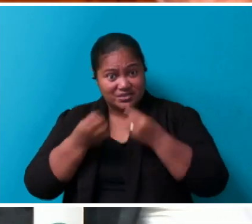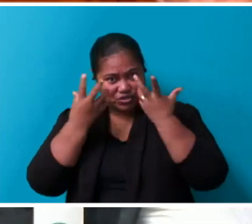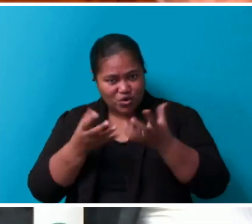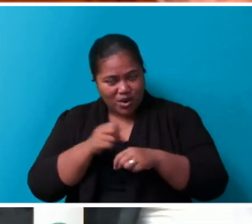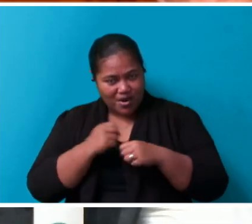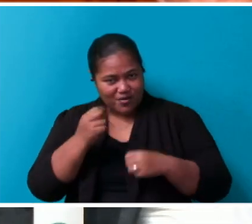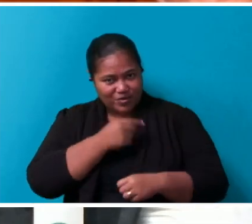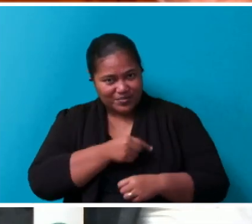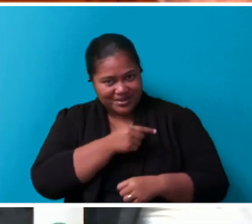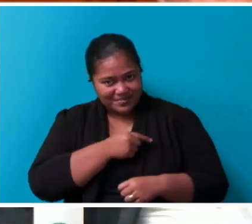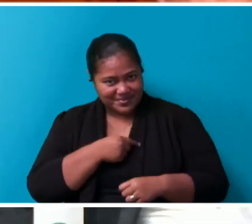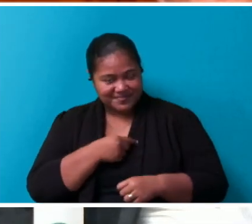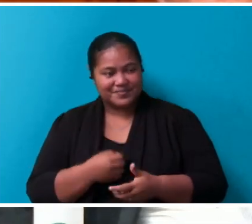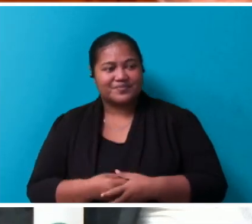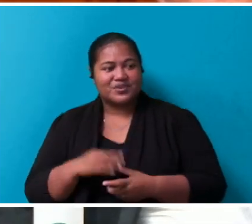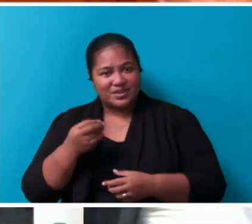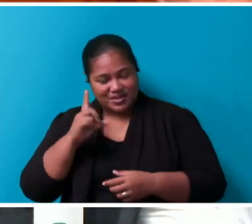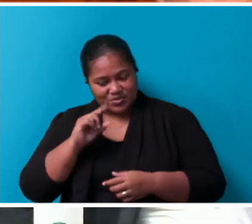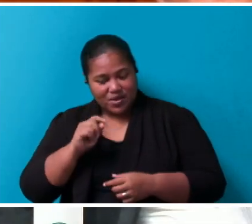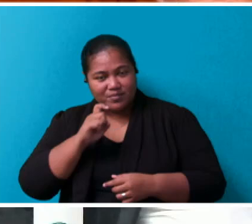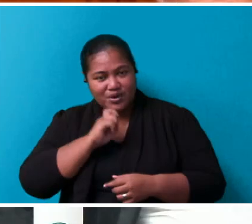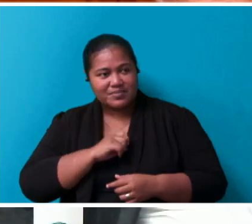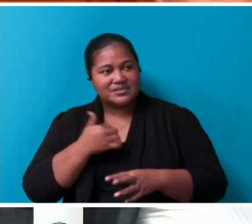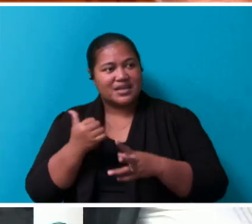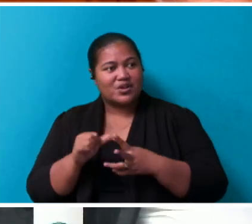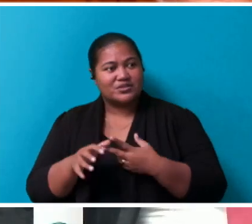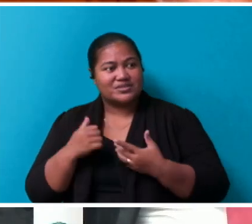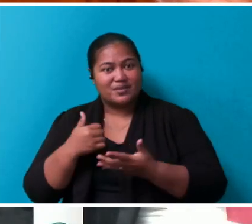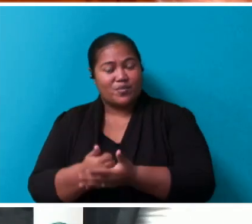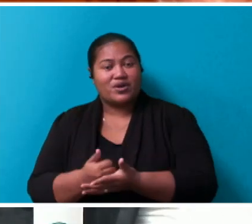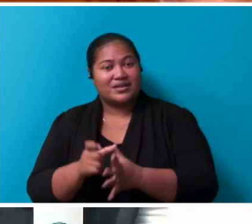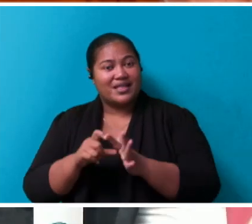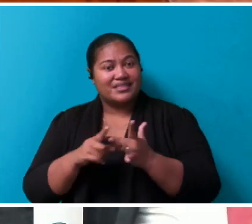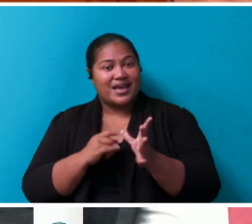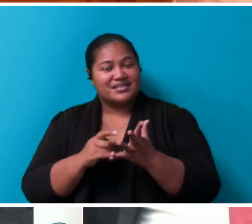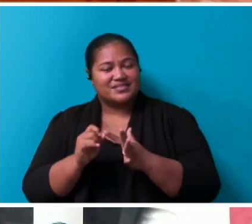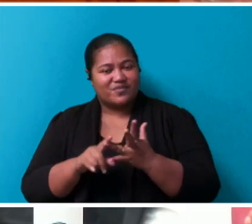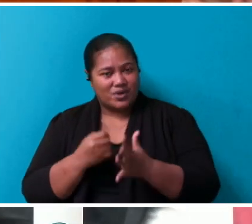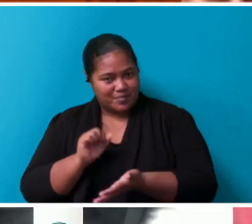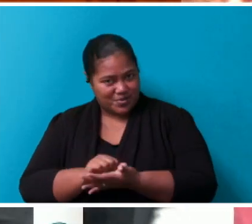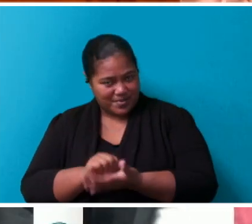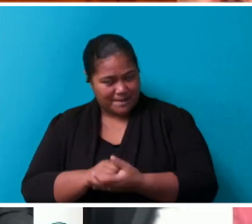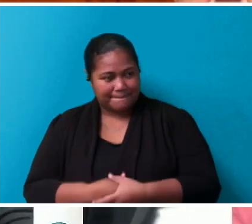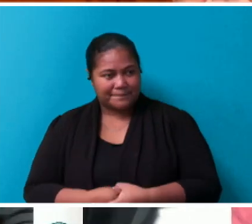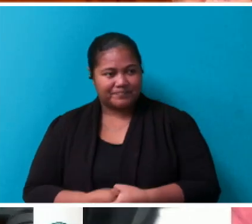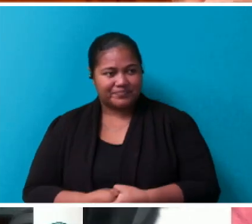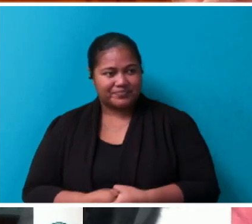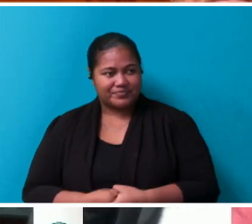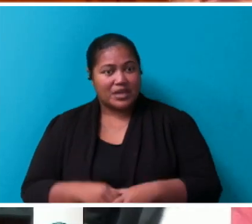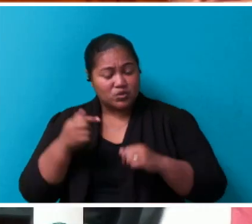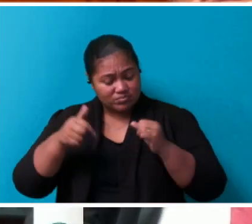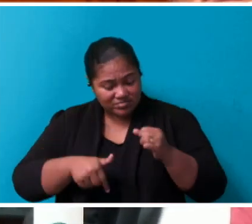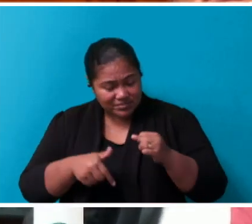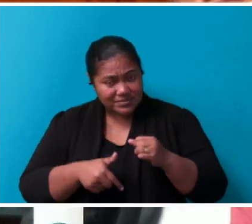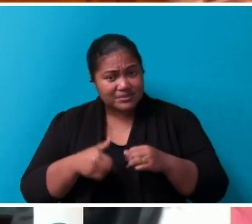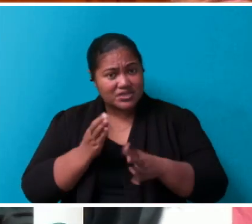commitment to delivering on promises and supporting the diaspora meaningfully. To deepen service delivery,